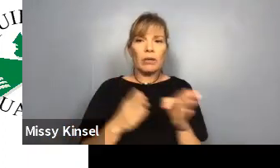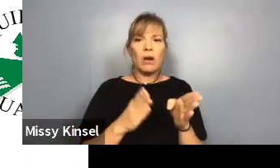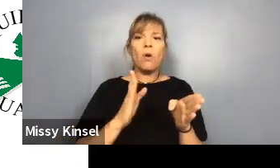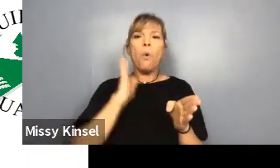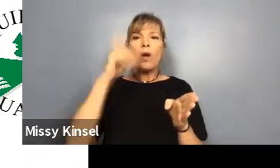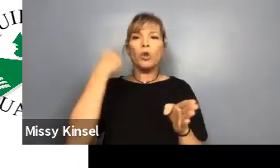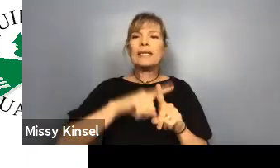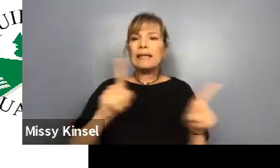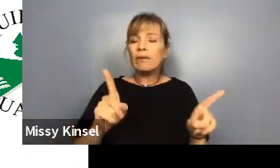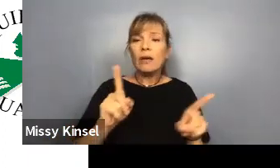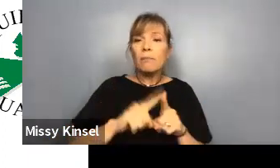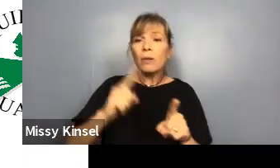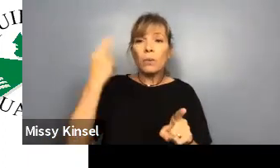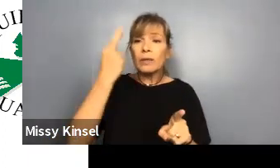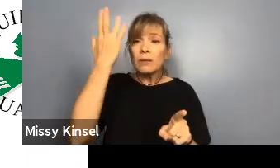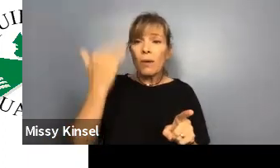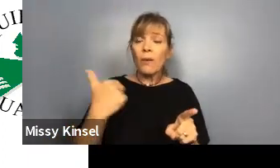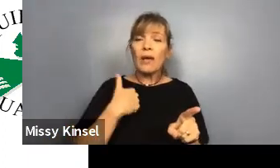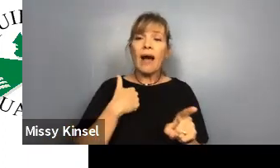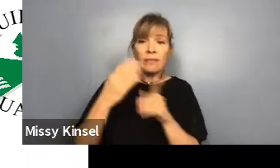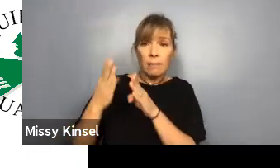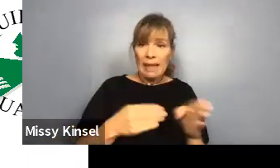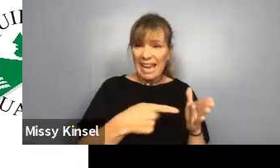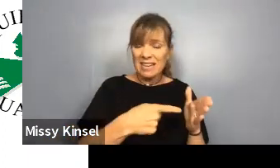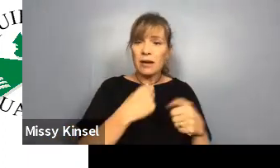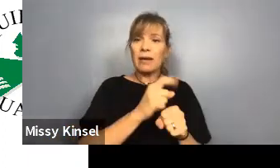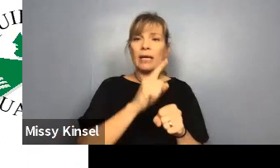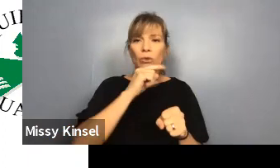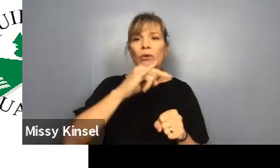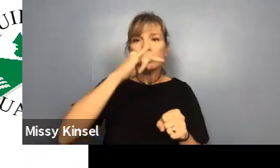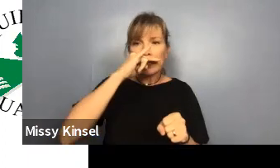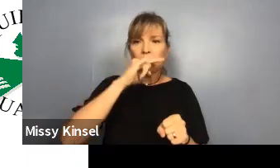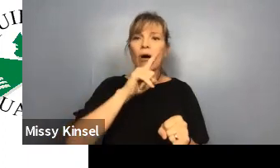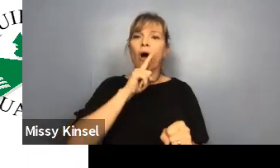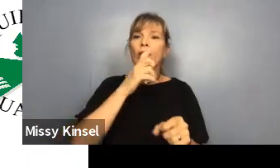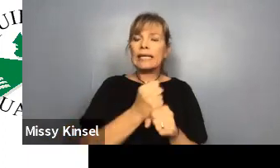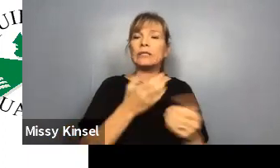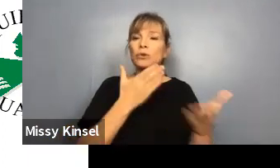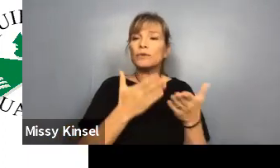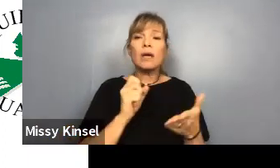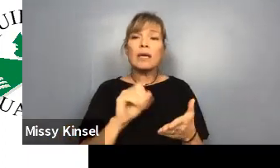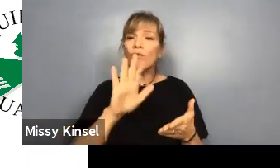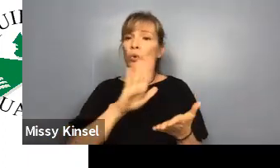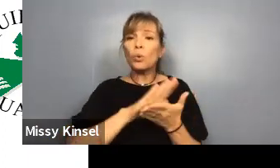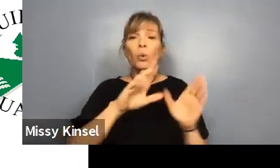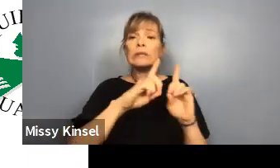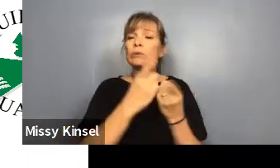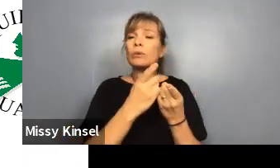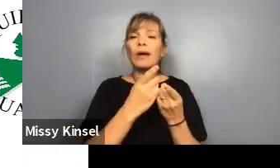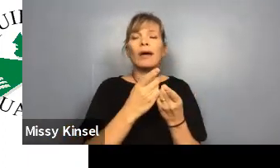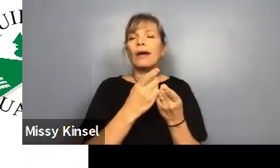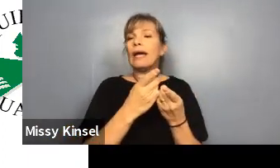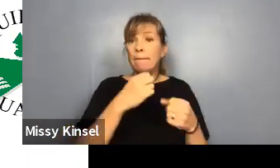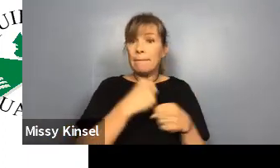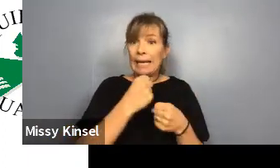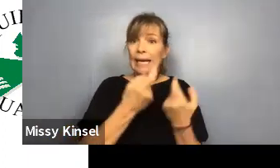purposes of the remote learning plan is to make sure that children are getting services. So if your school district is making that